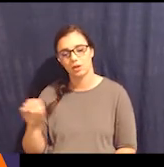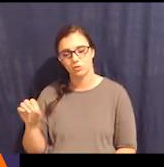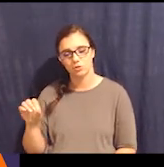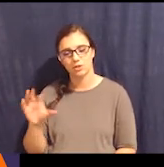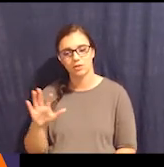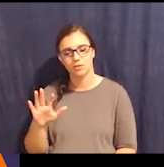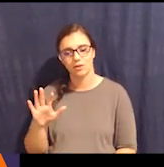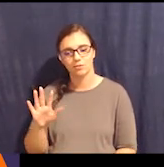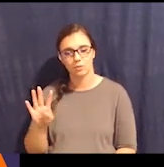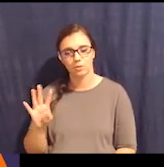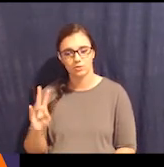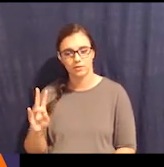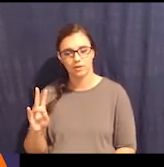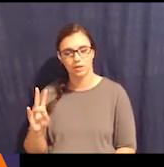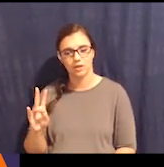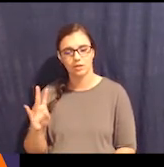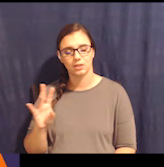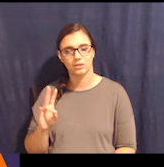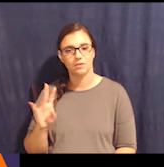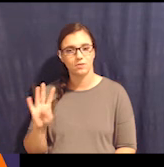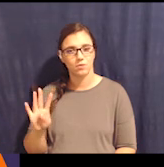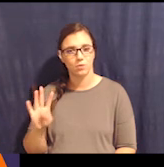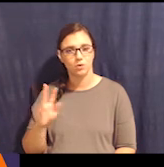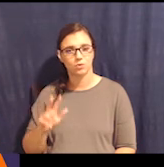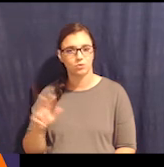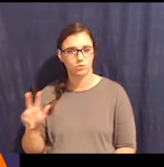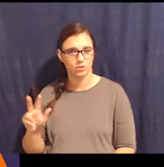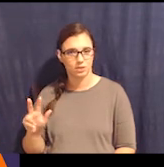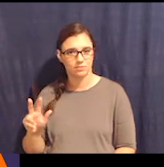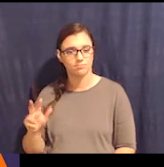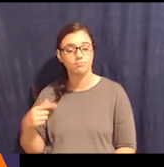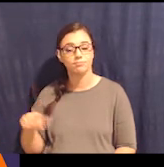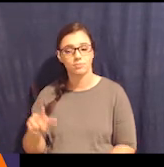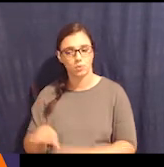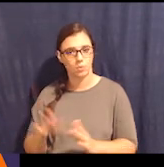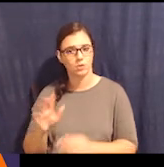1-800-547-7433, and they are open 24 hours a day, 7 days a week.